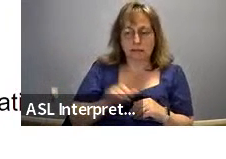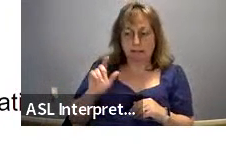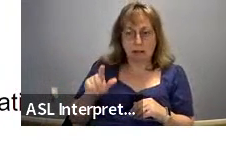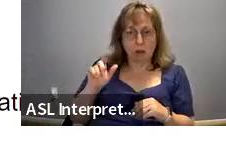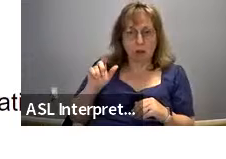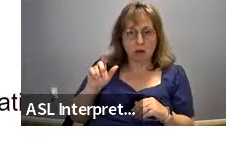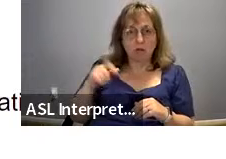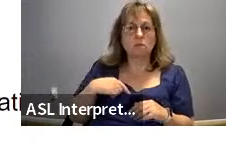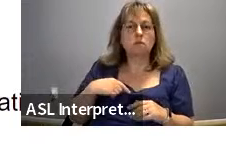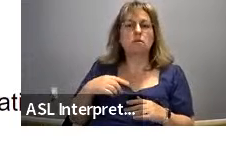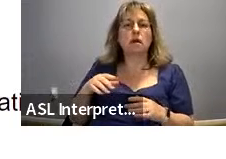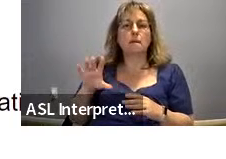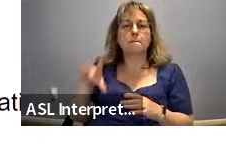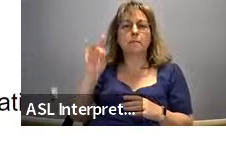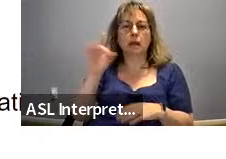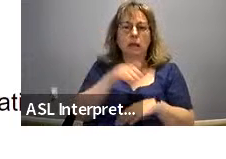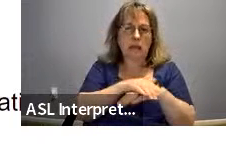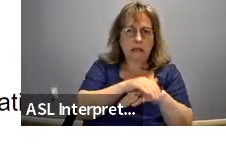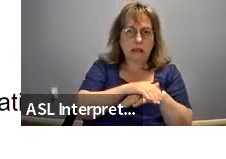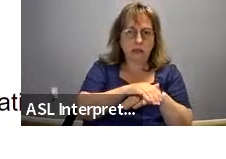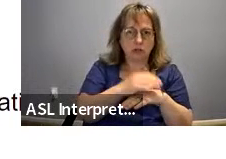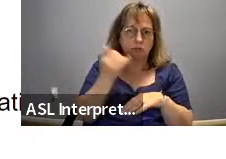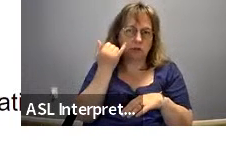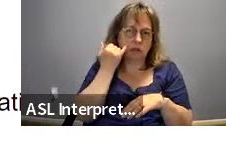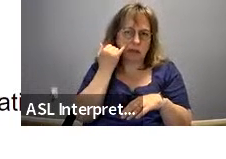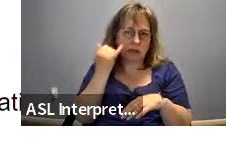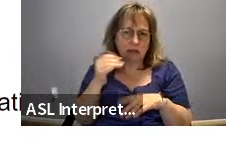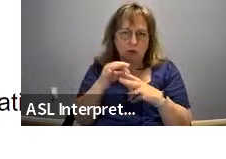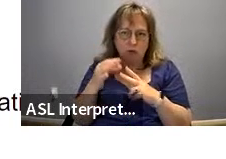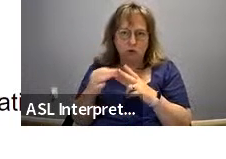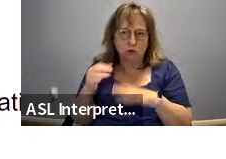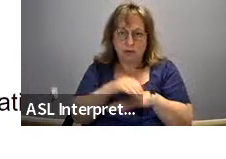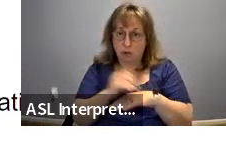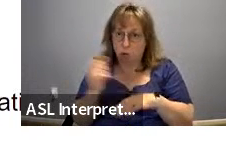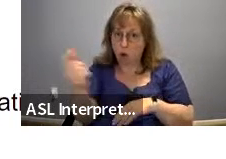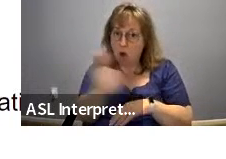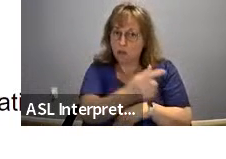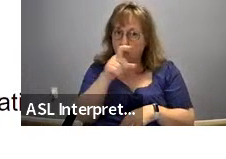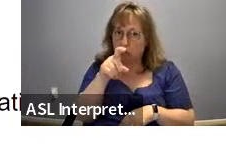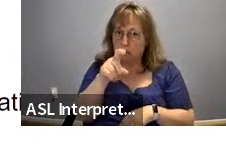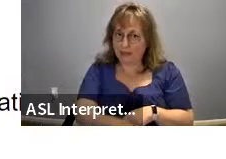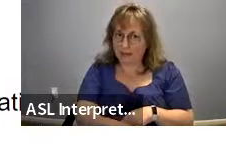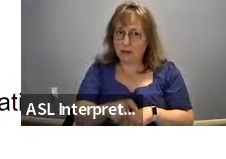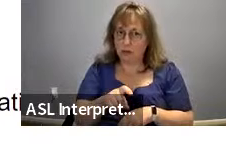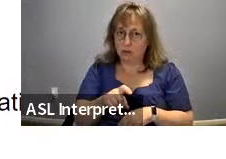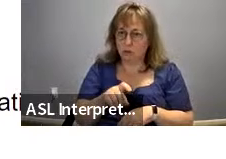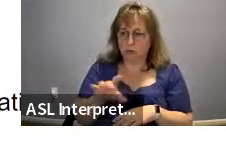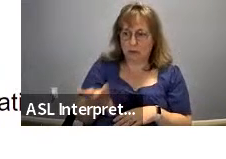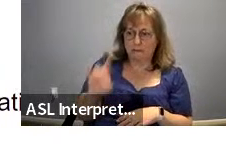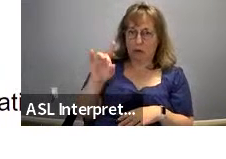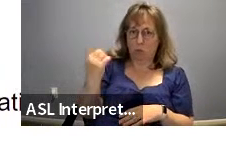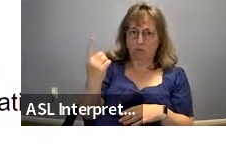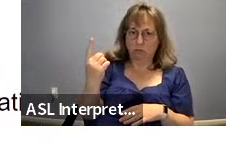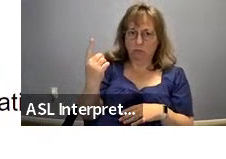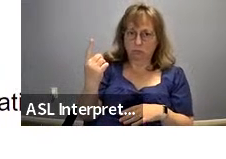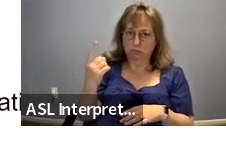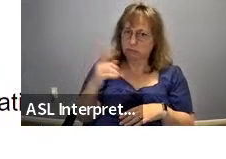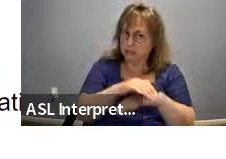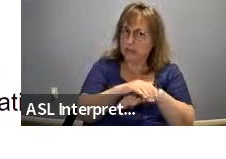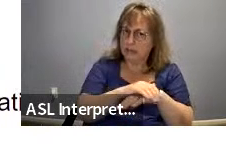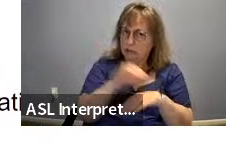select English if you're an English speaker. All attendees must select an English a channel, including